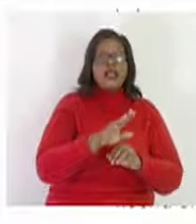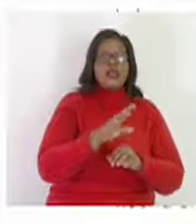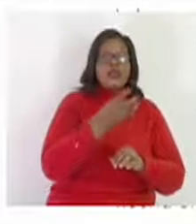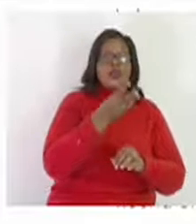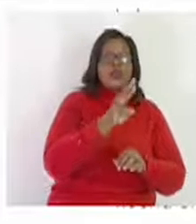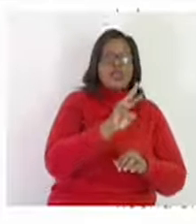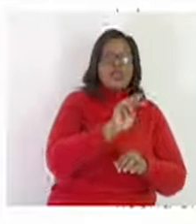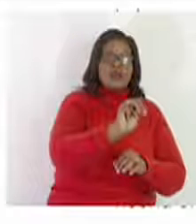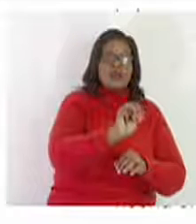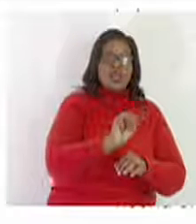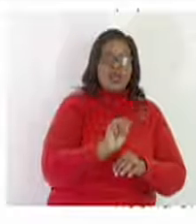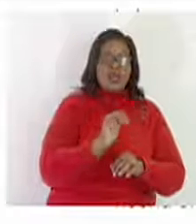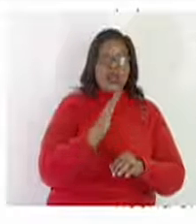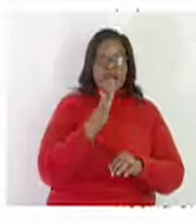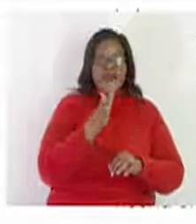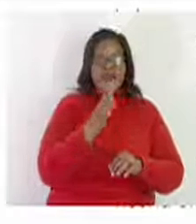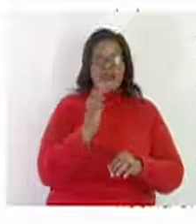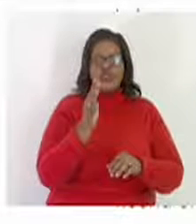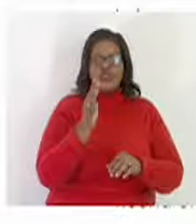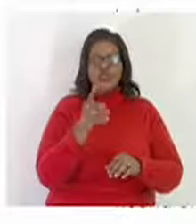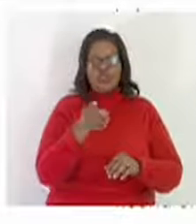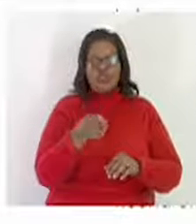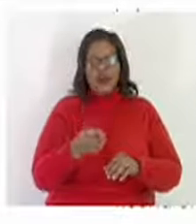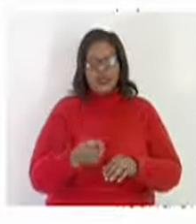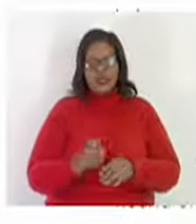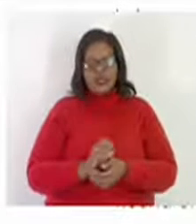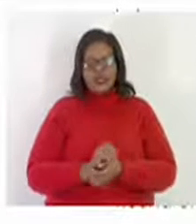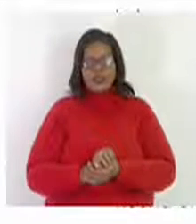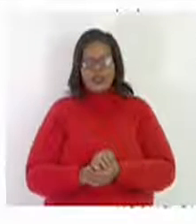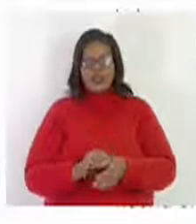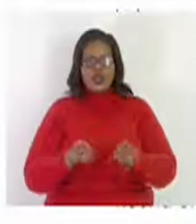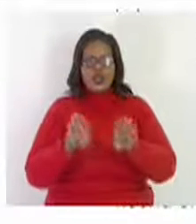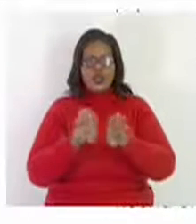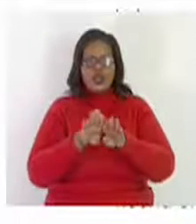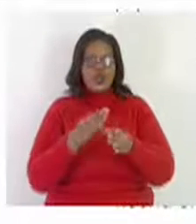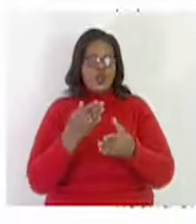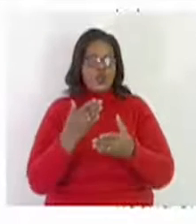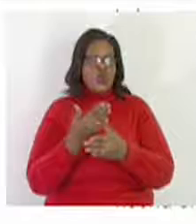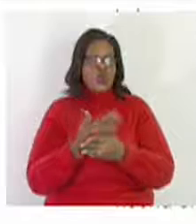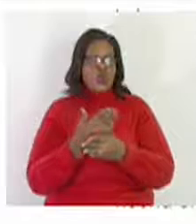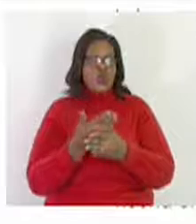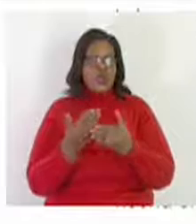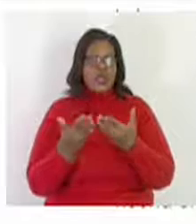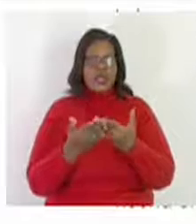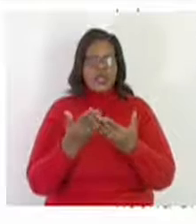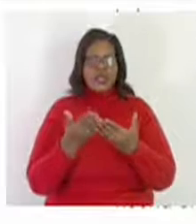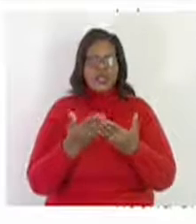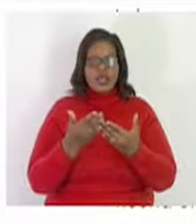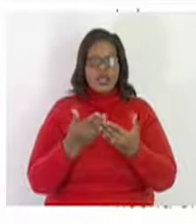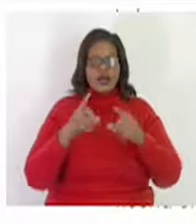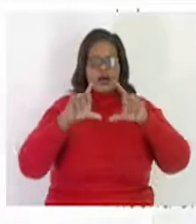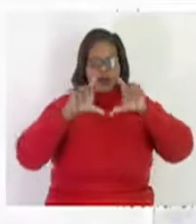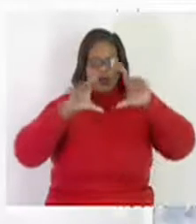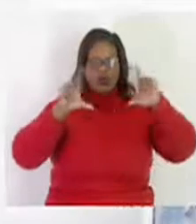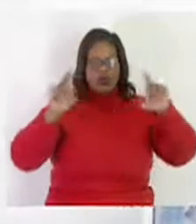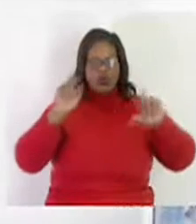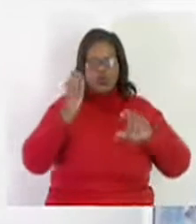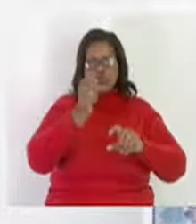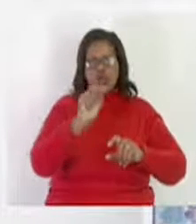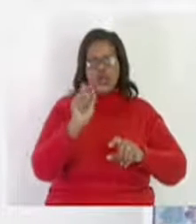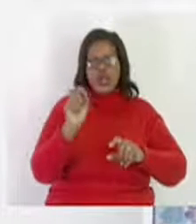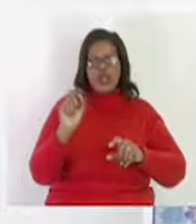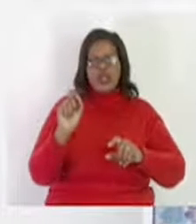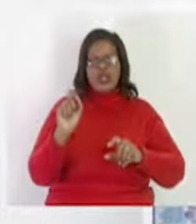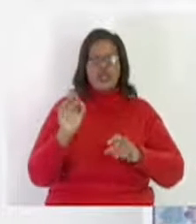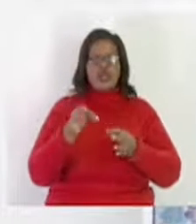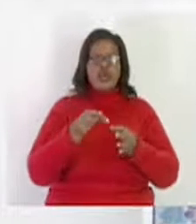6,054,000. To make this much easier, let us go to the chalkboard so that I can explain these notes